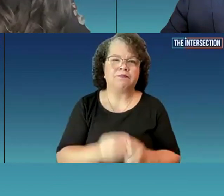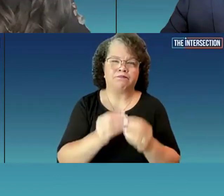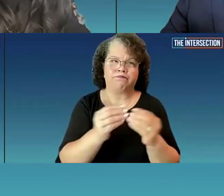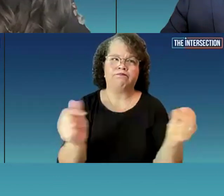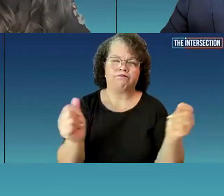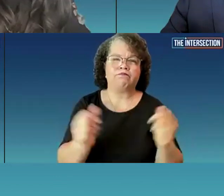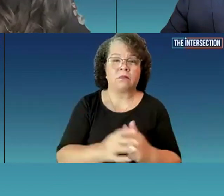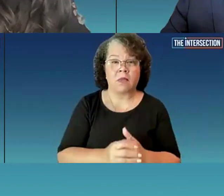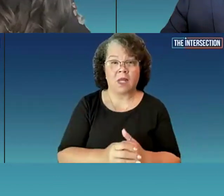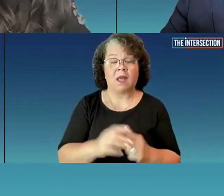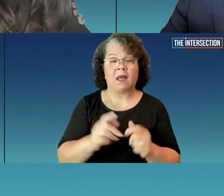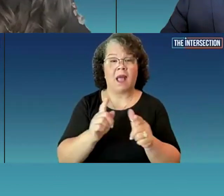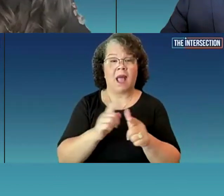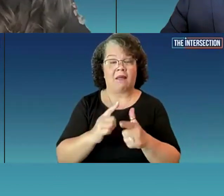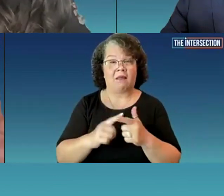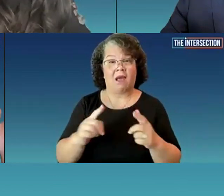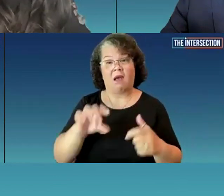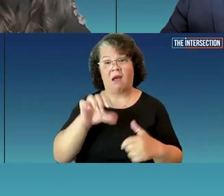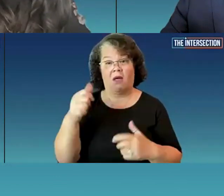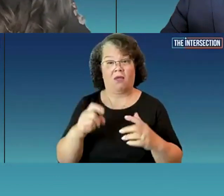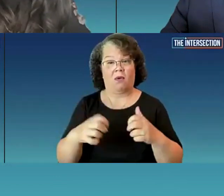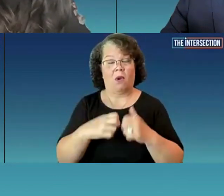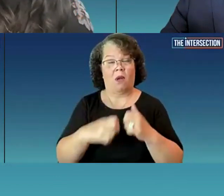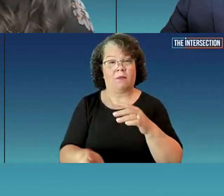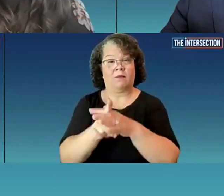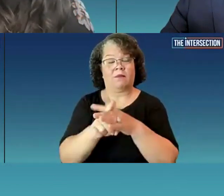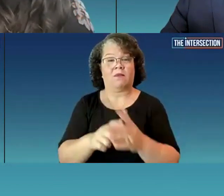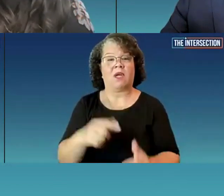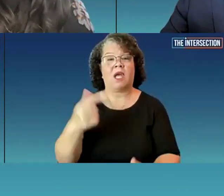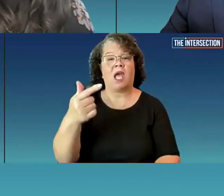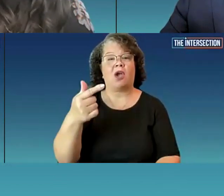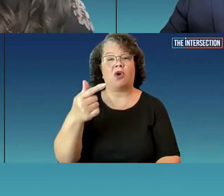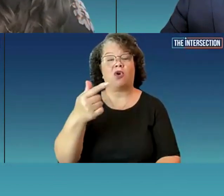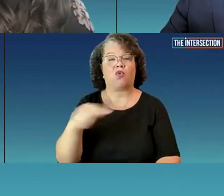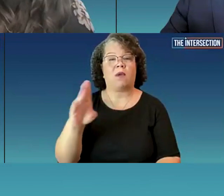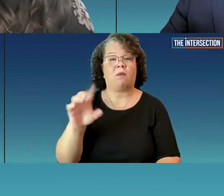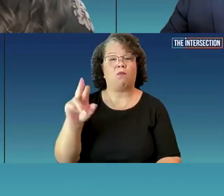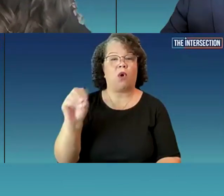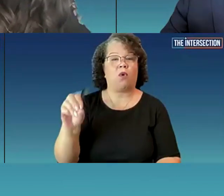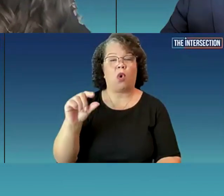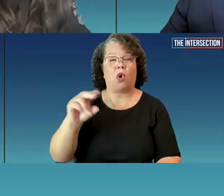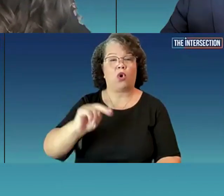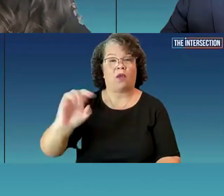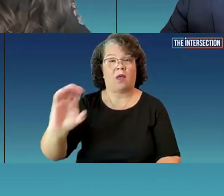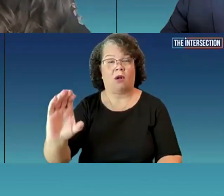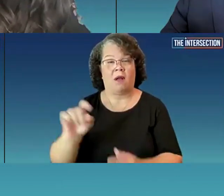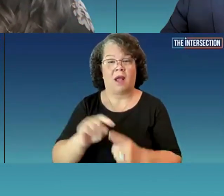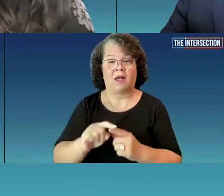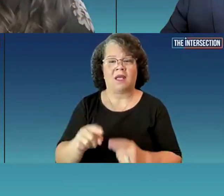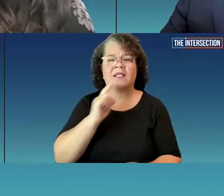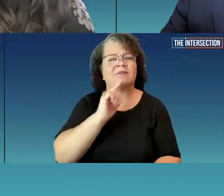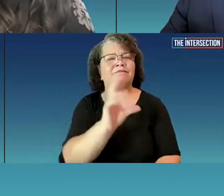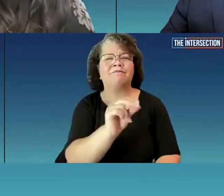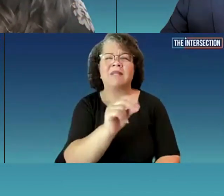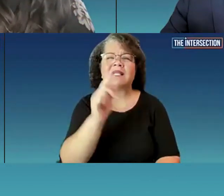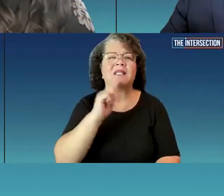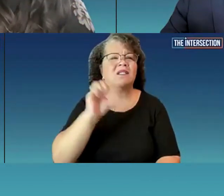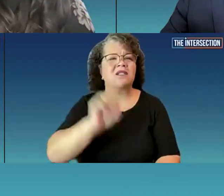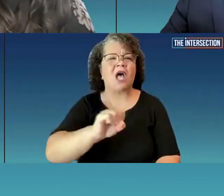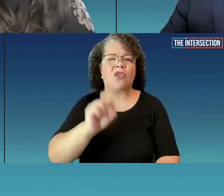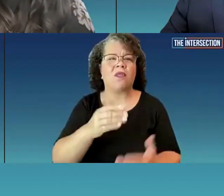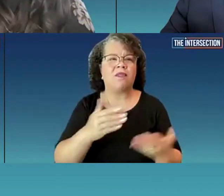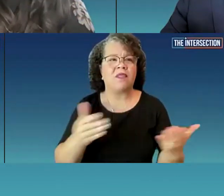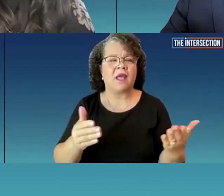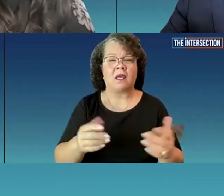being in Greensboro, North Carolina, we heard, oh, it's a Southern thing. Hmm. And so when we